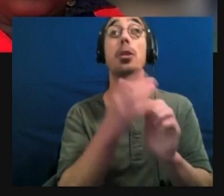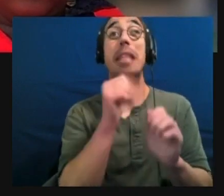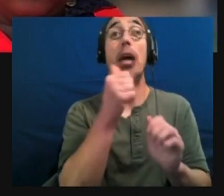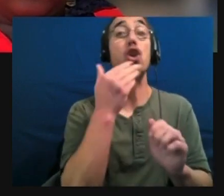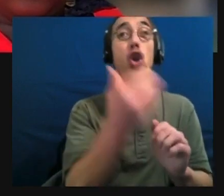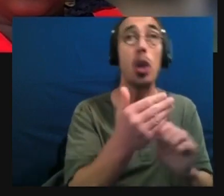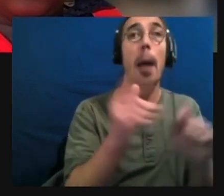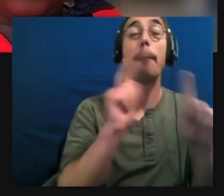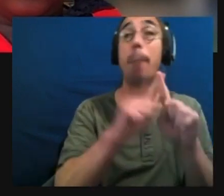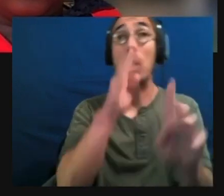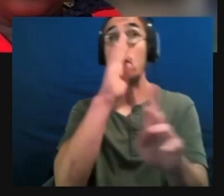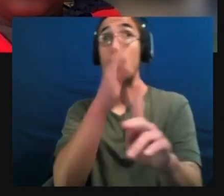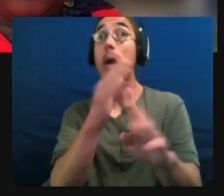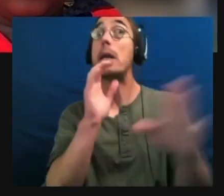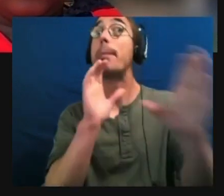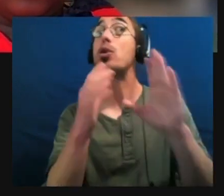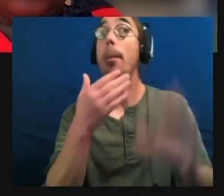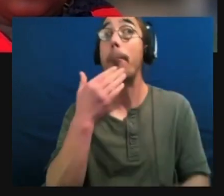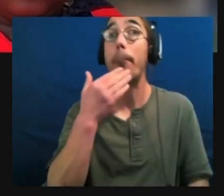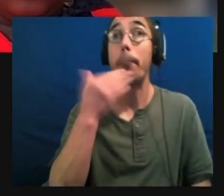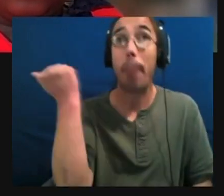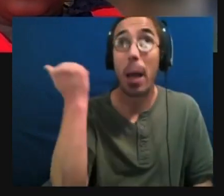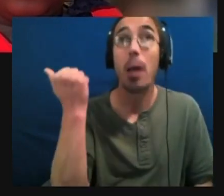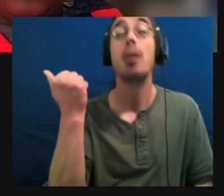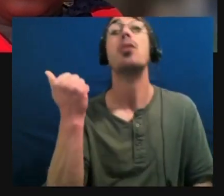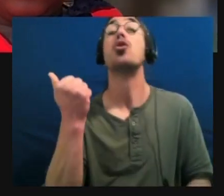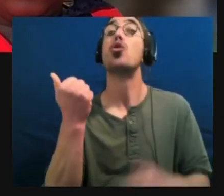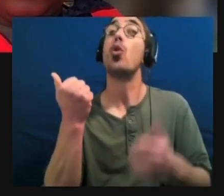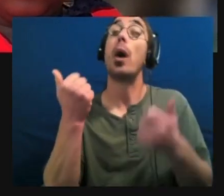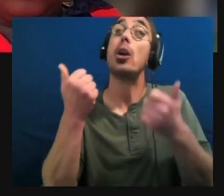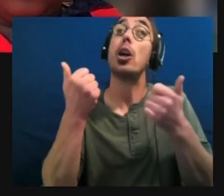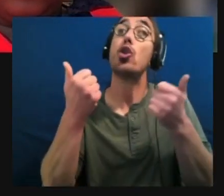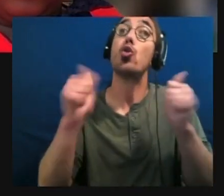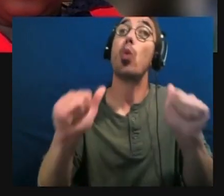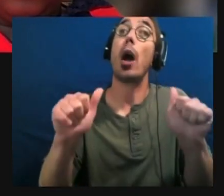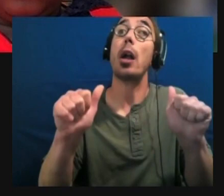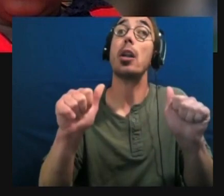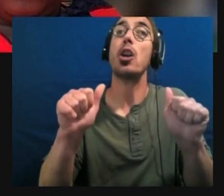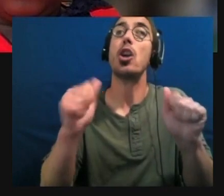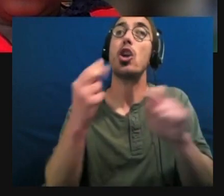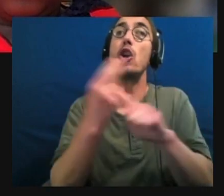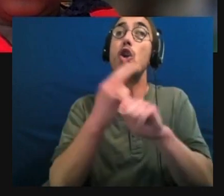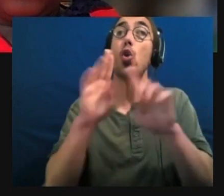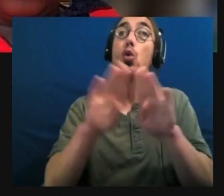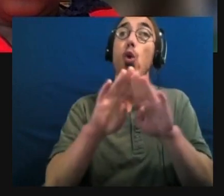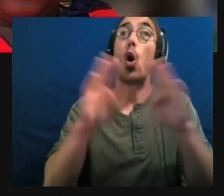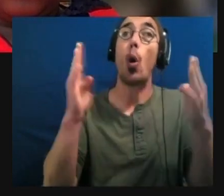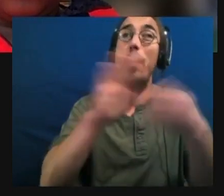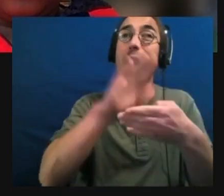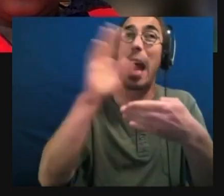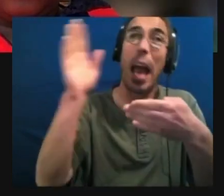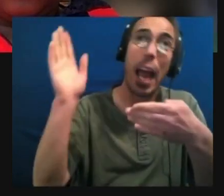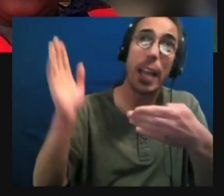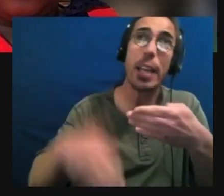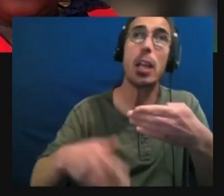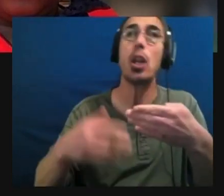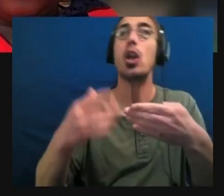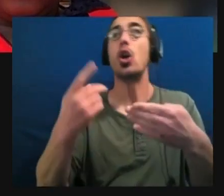So instead of using open-ended questions, direct questions would be better.